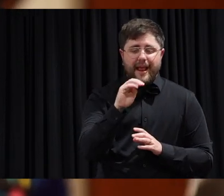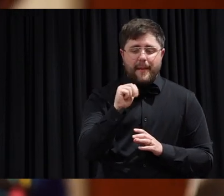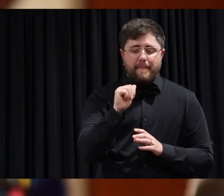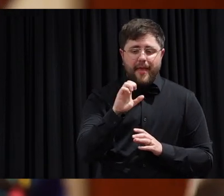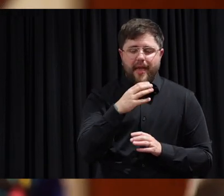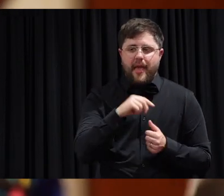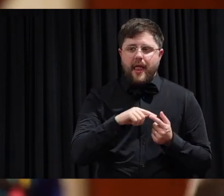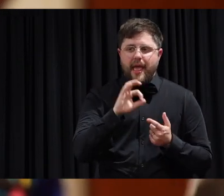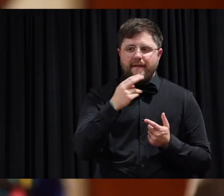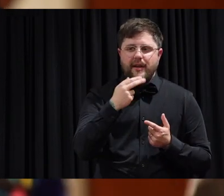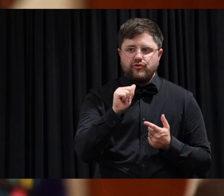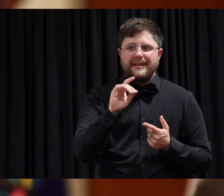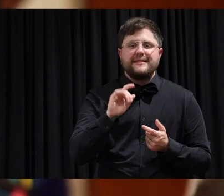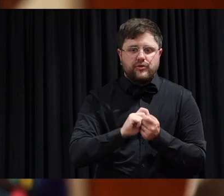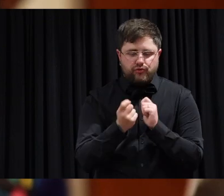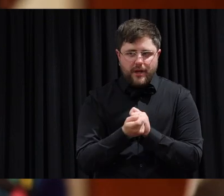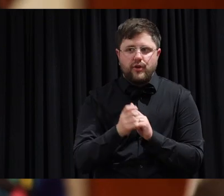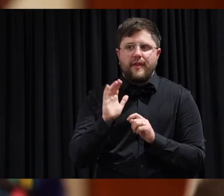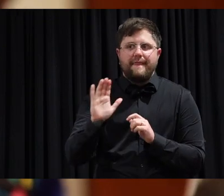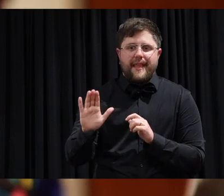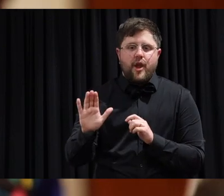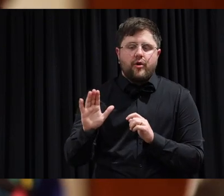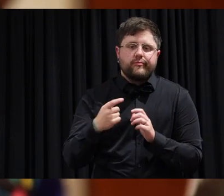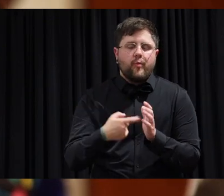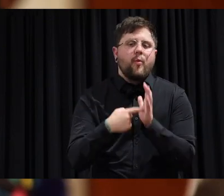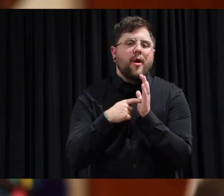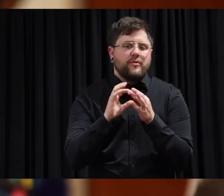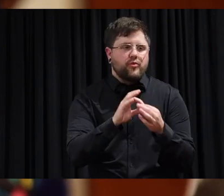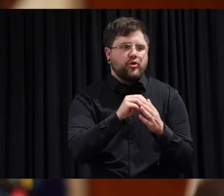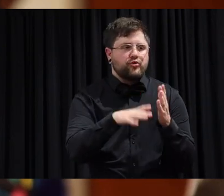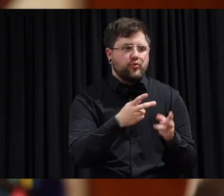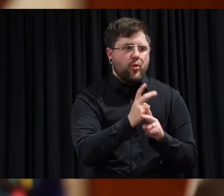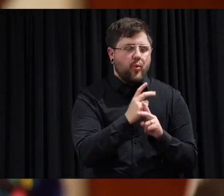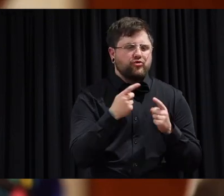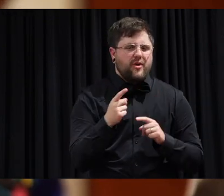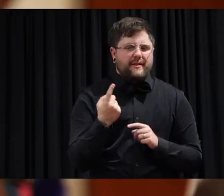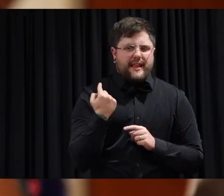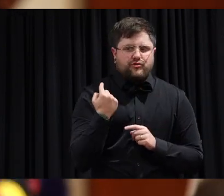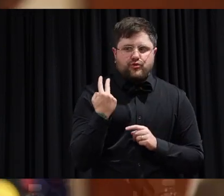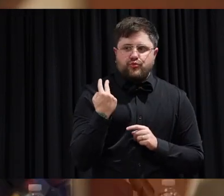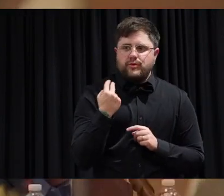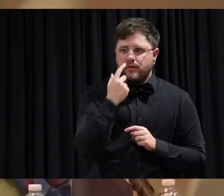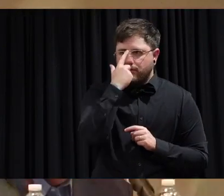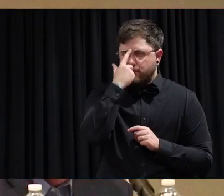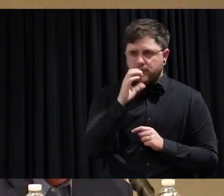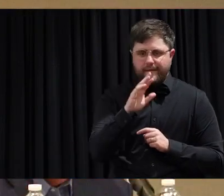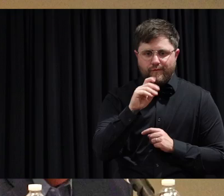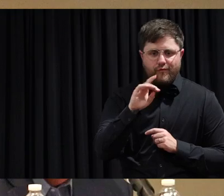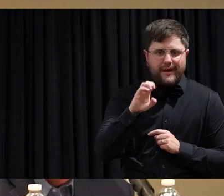and FHA did make changes regarding student loans in the last year and a half, 2 years. Yeah, Freddie did as